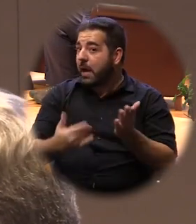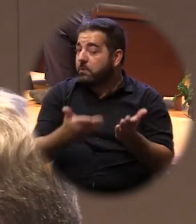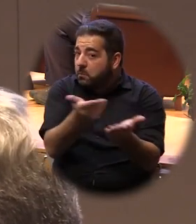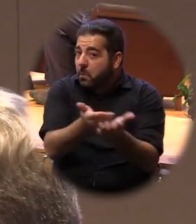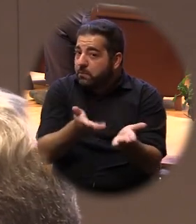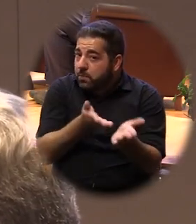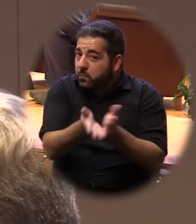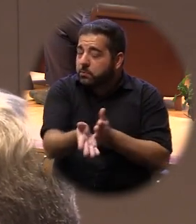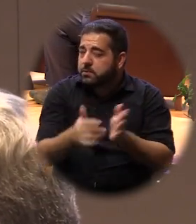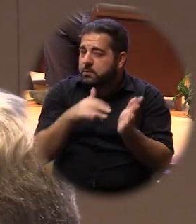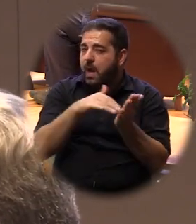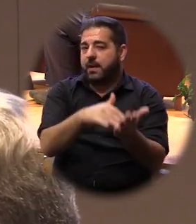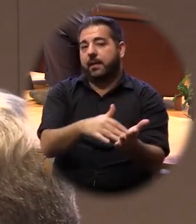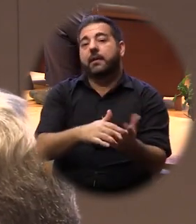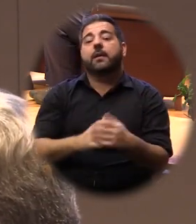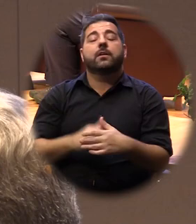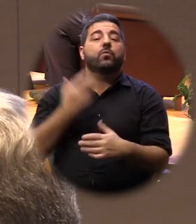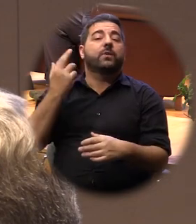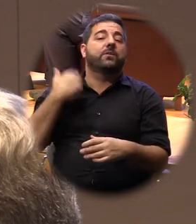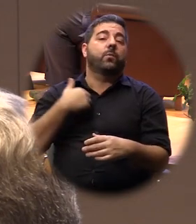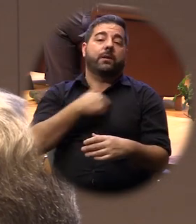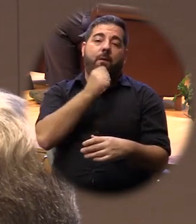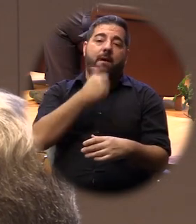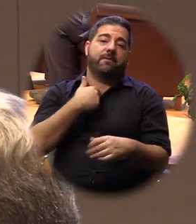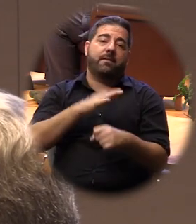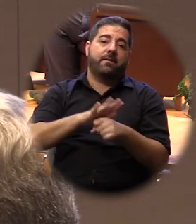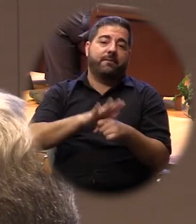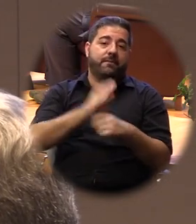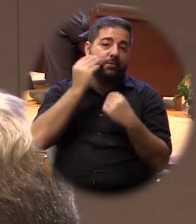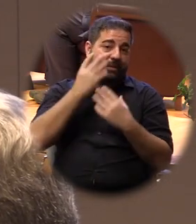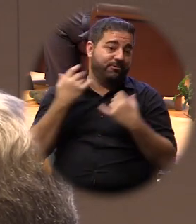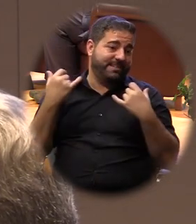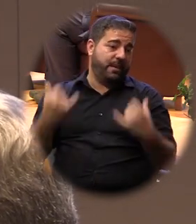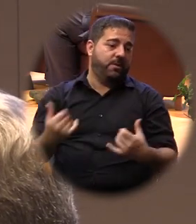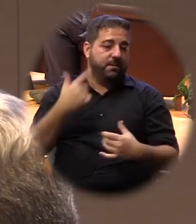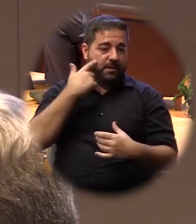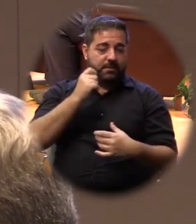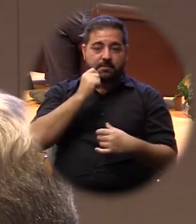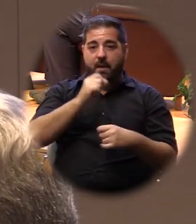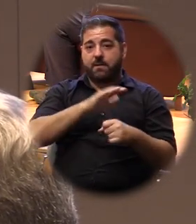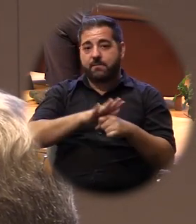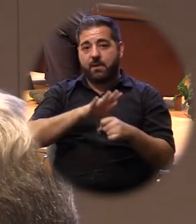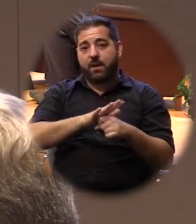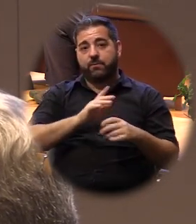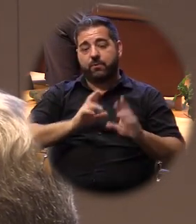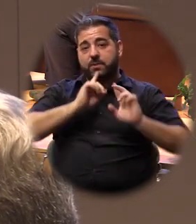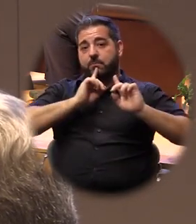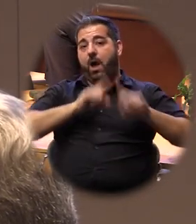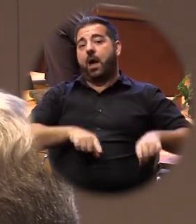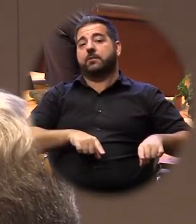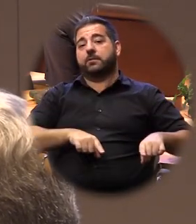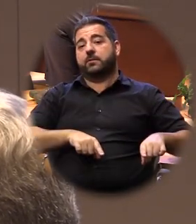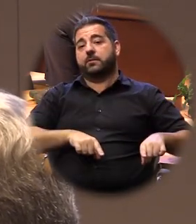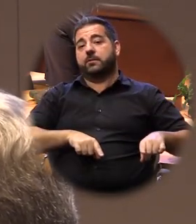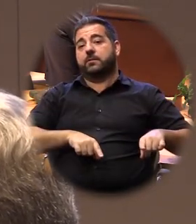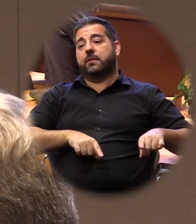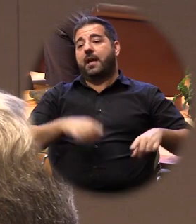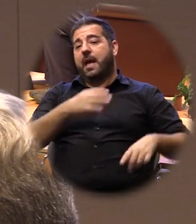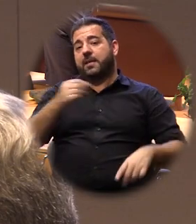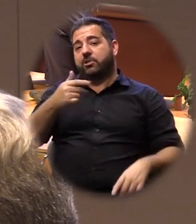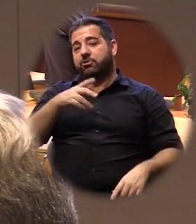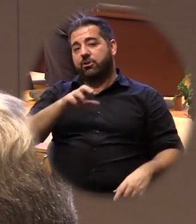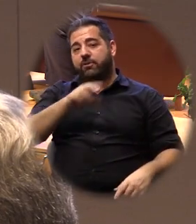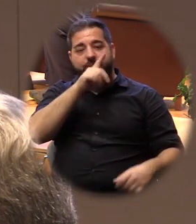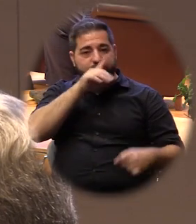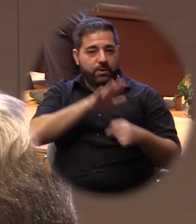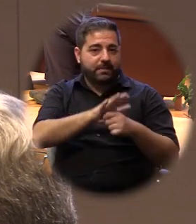And the reason why we lack data around it is because there's been a lack of response and a lack of gender-affirming